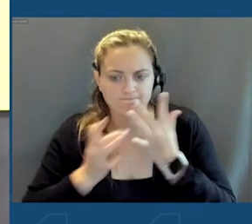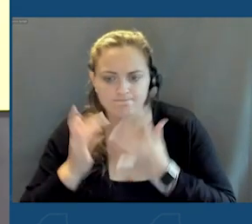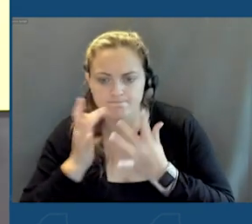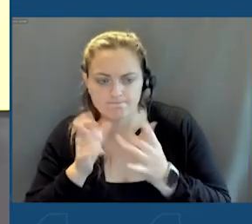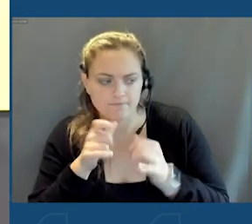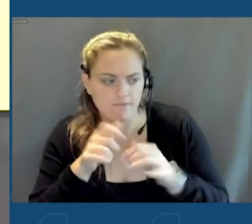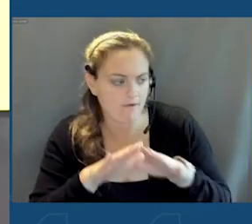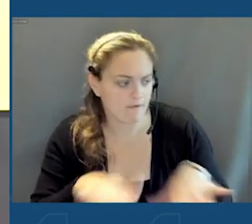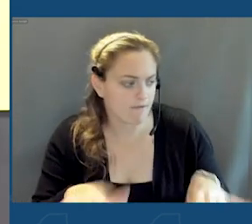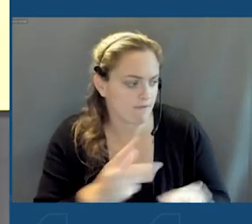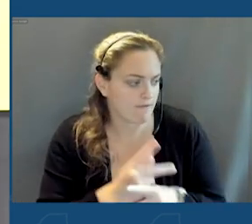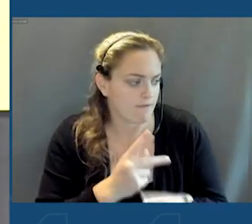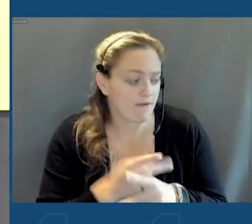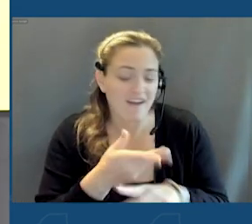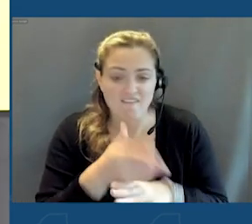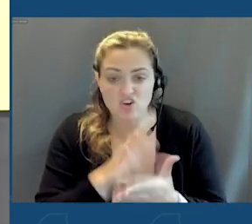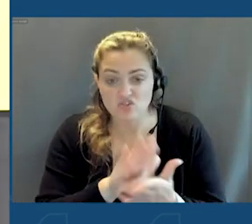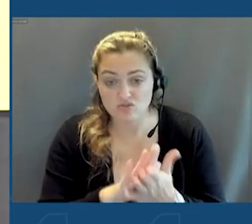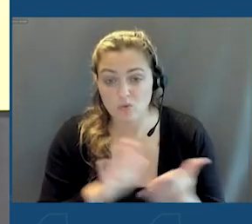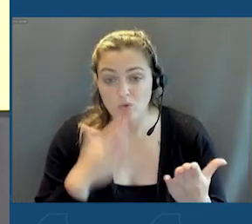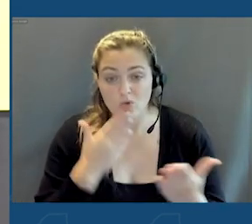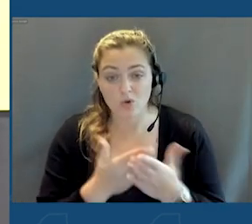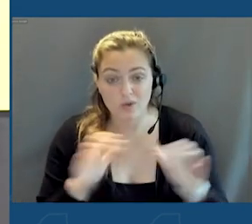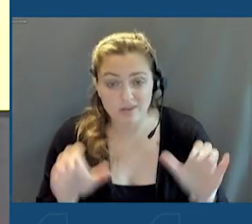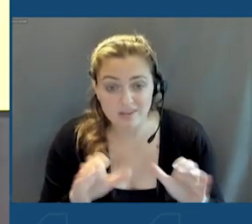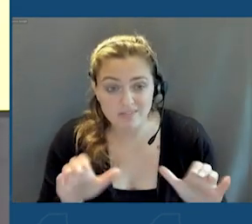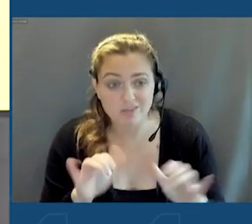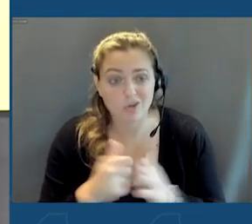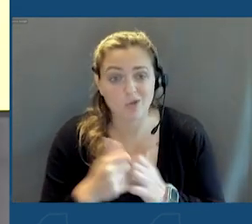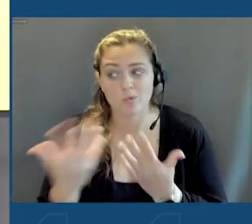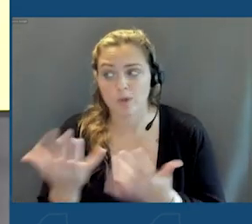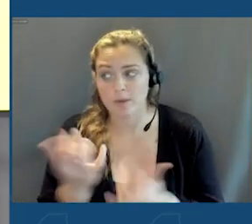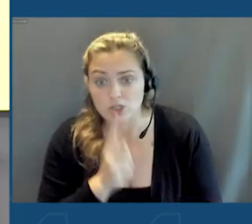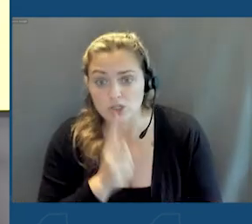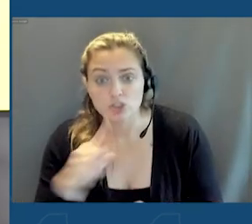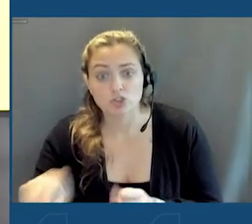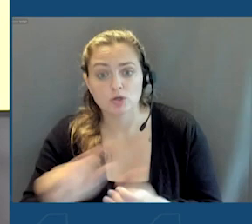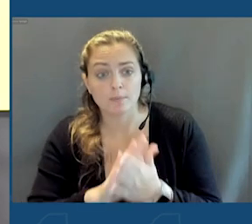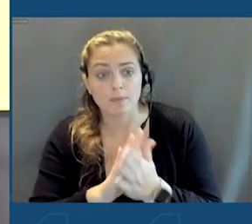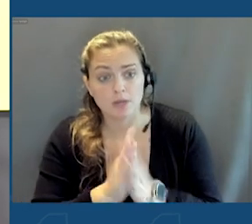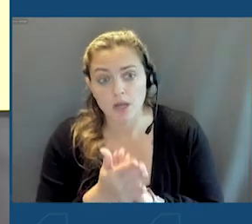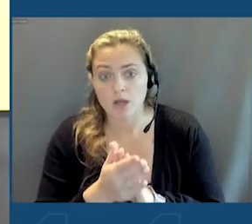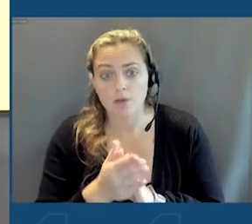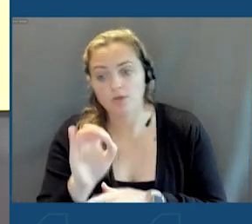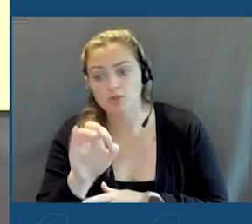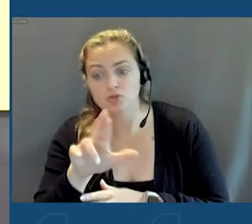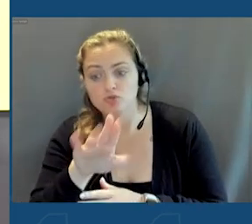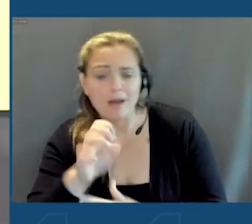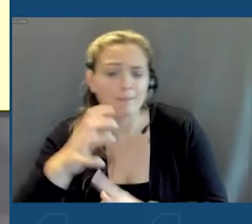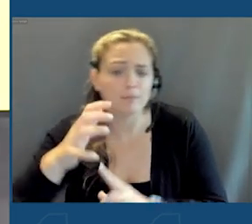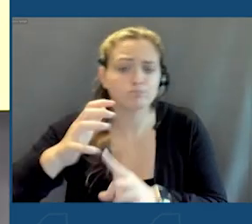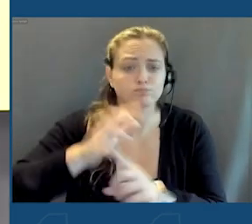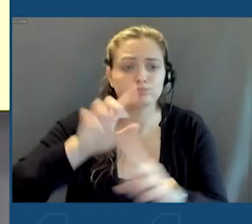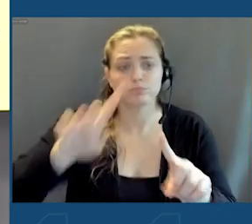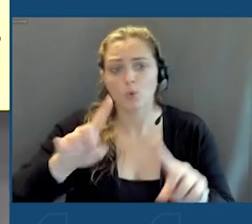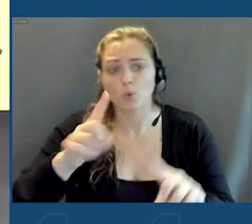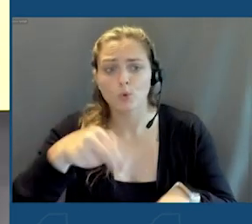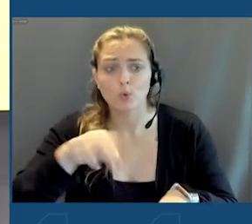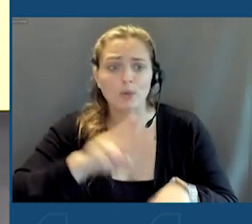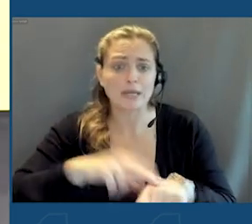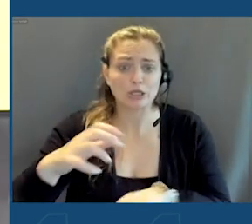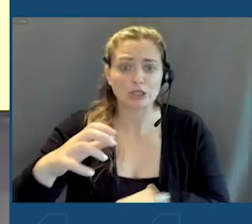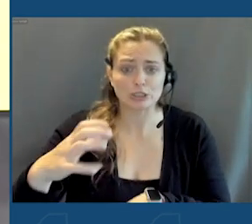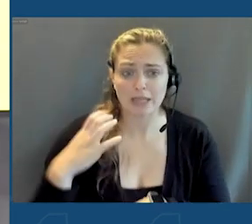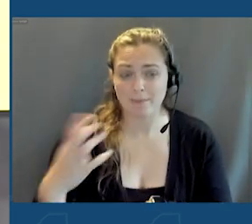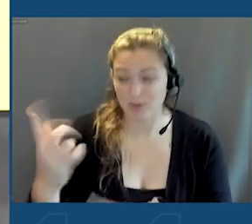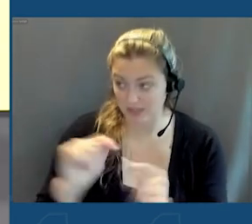for kids after school. There's no one sitting there making sure that they become Scrabble champions and go into our nation's capital like the team from here